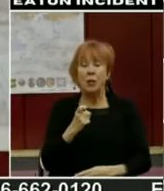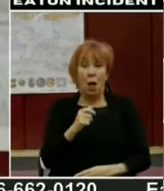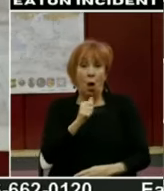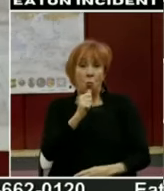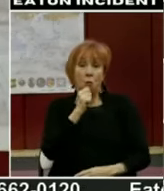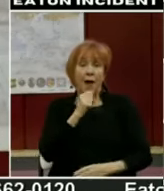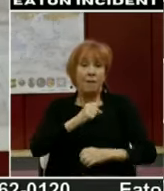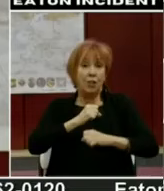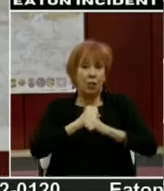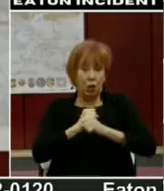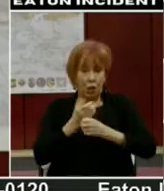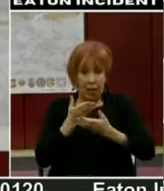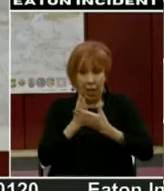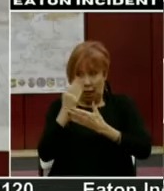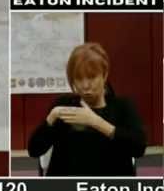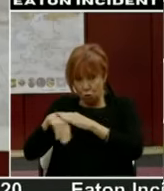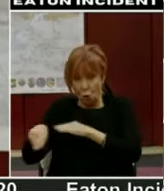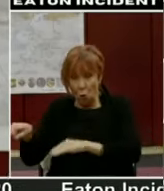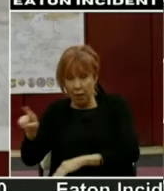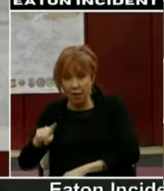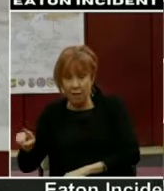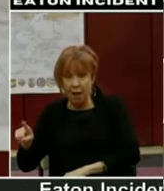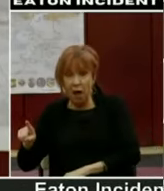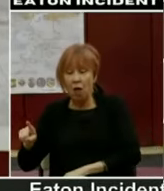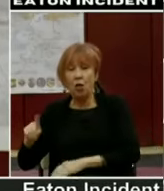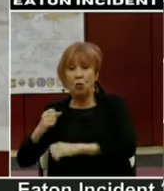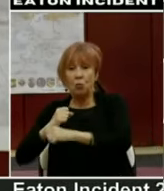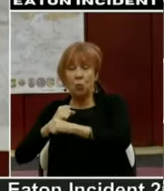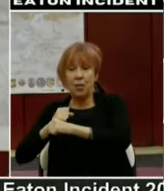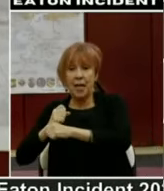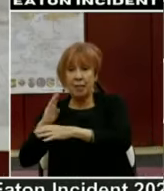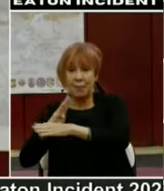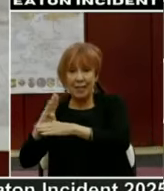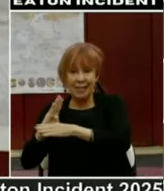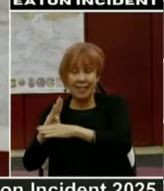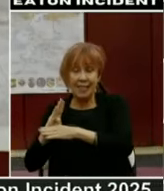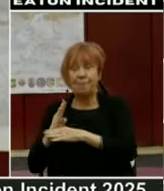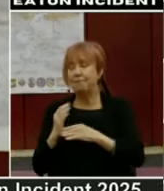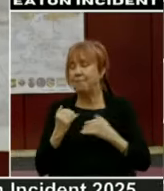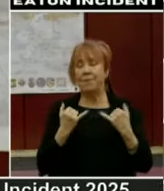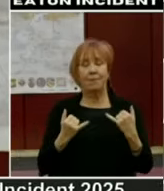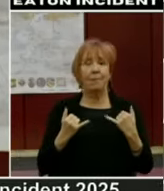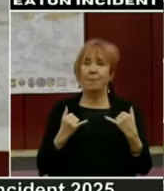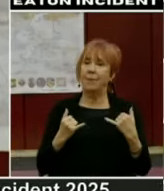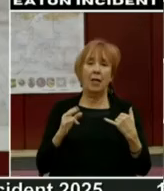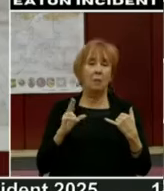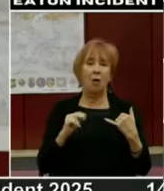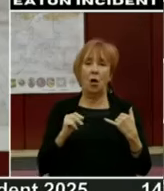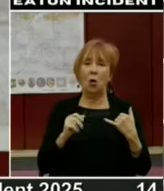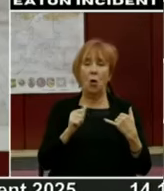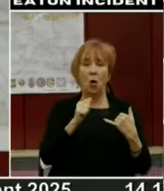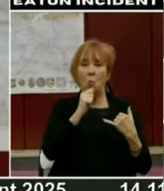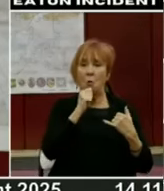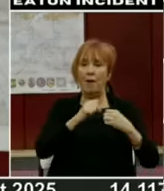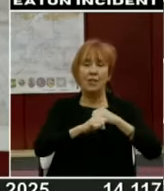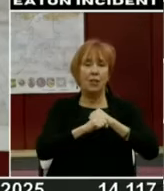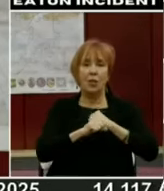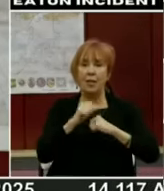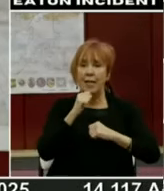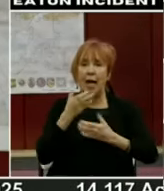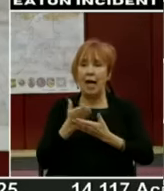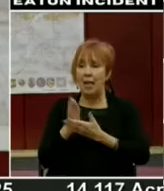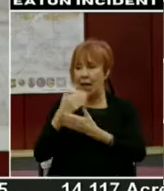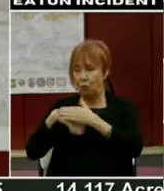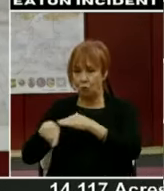areas to protect businesses. And at this point, no, we're not letting private security to come into an area to